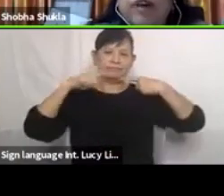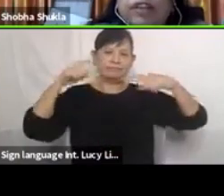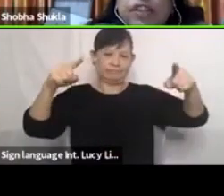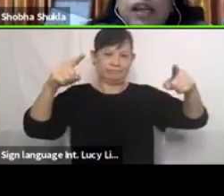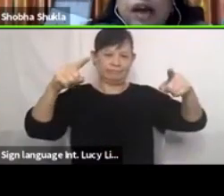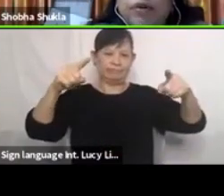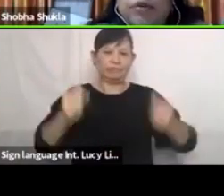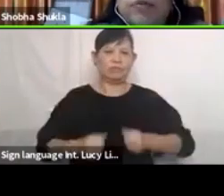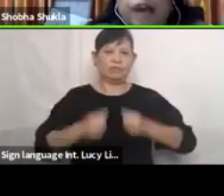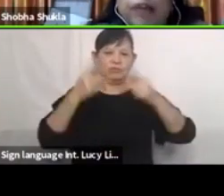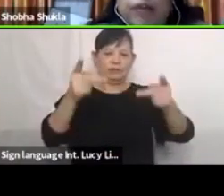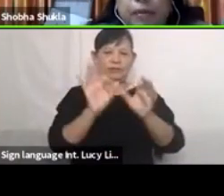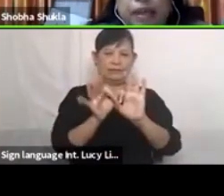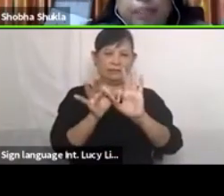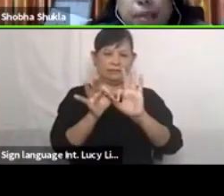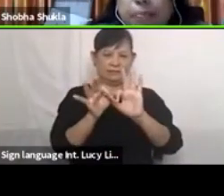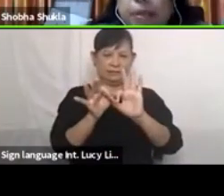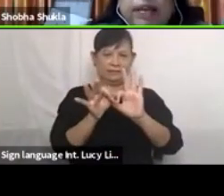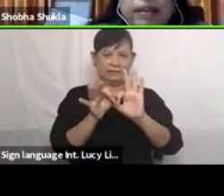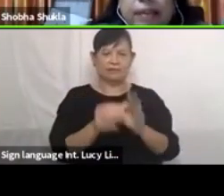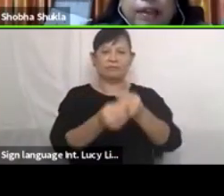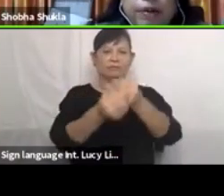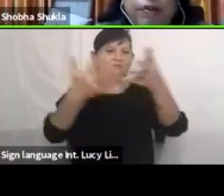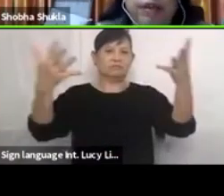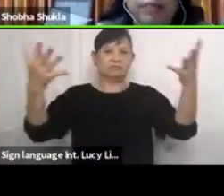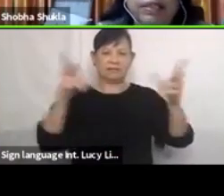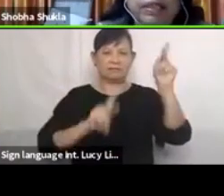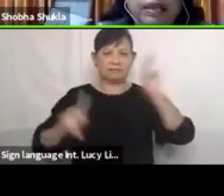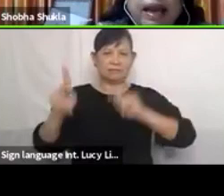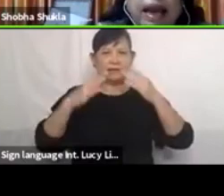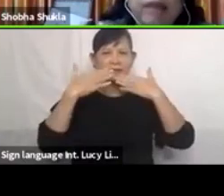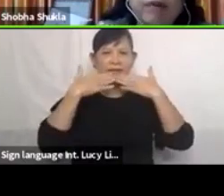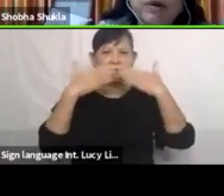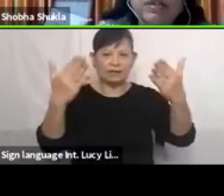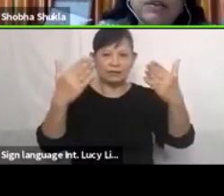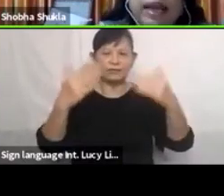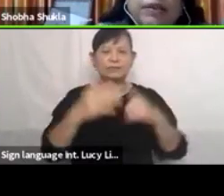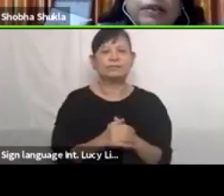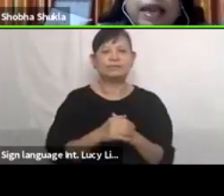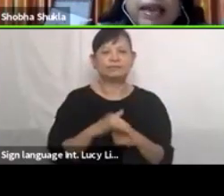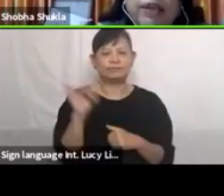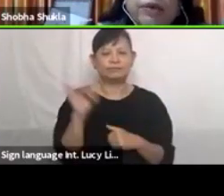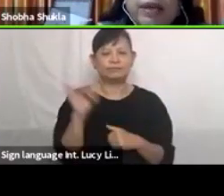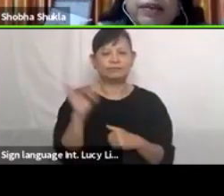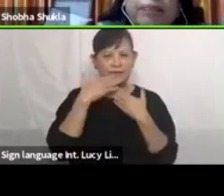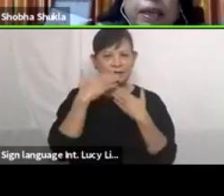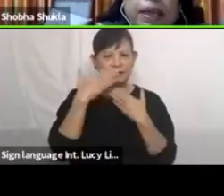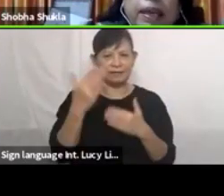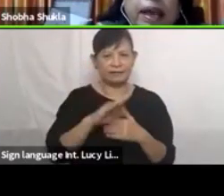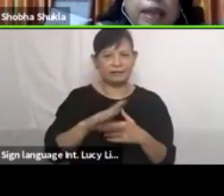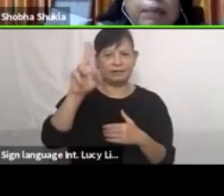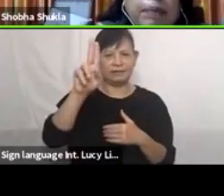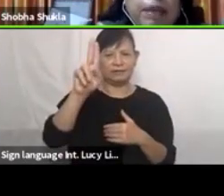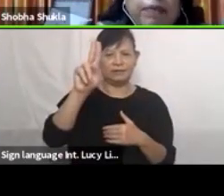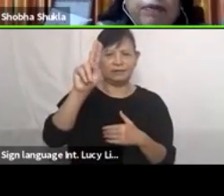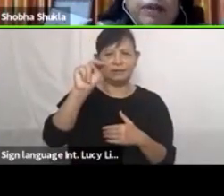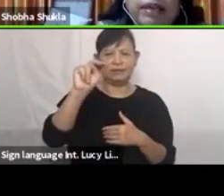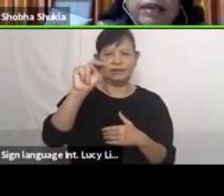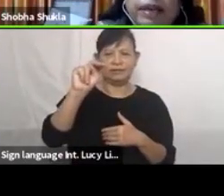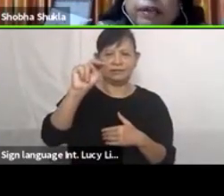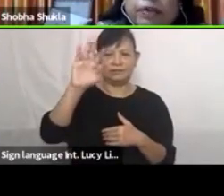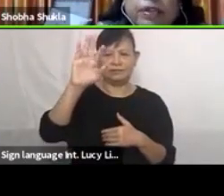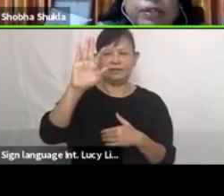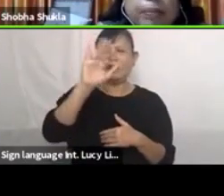and for reaching out to far too many people. Thank you very much. I would also like to thank UNFPA and IPPF for